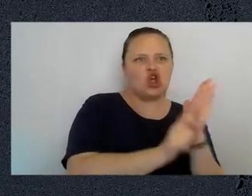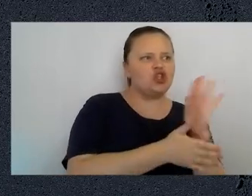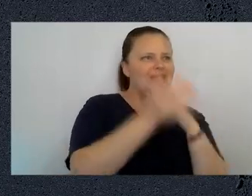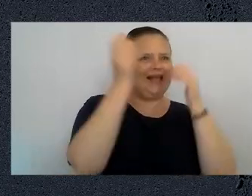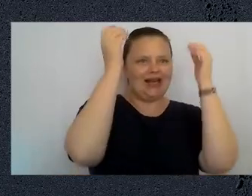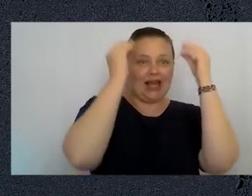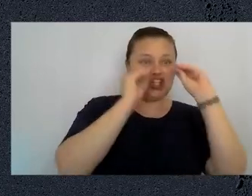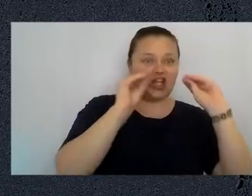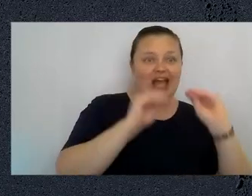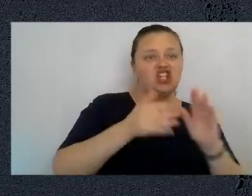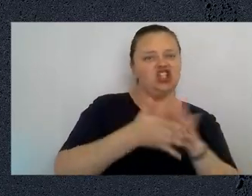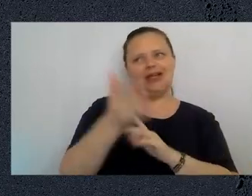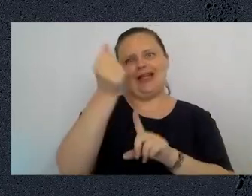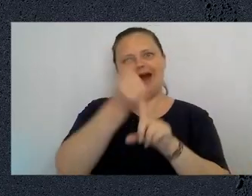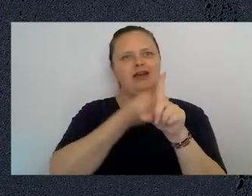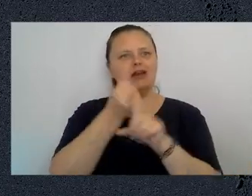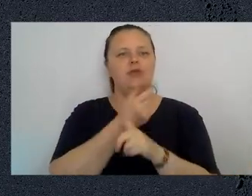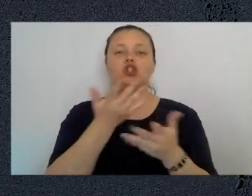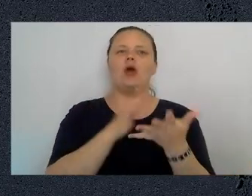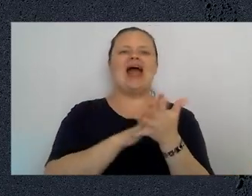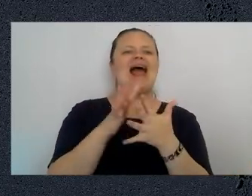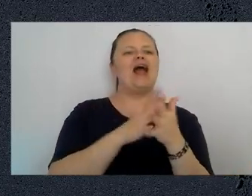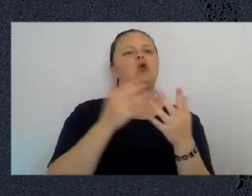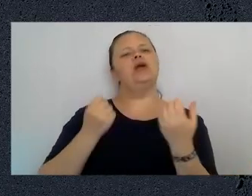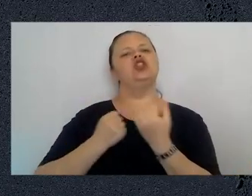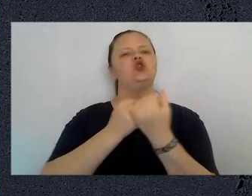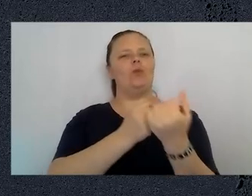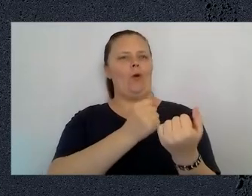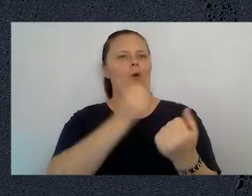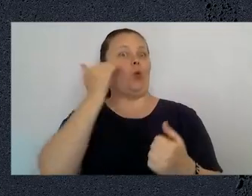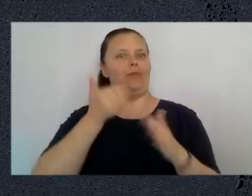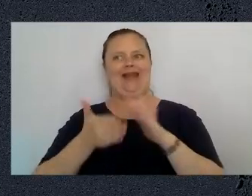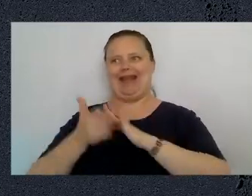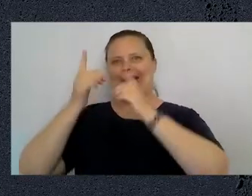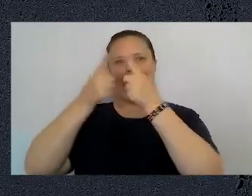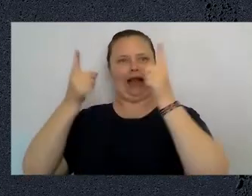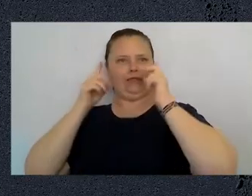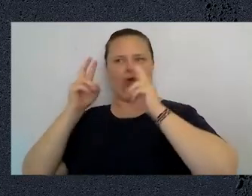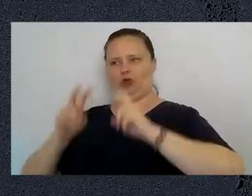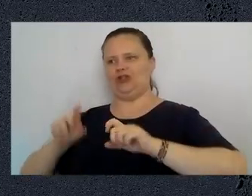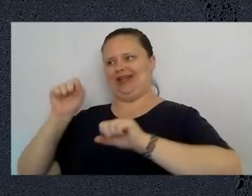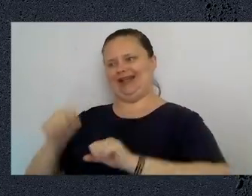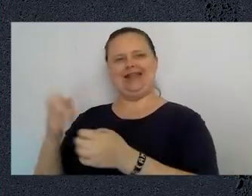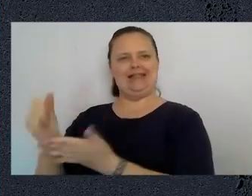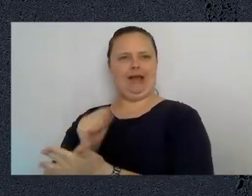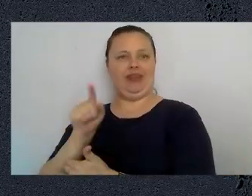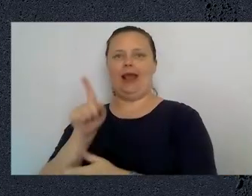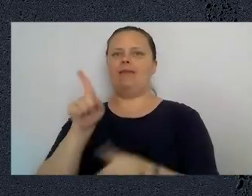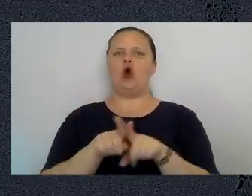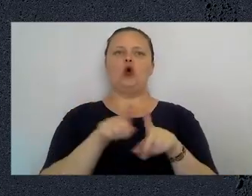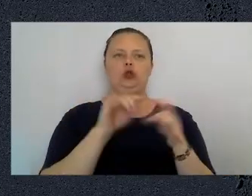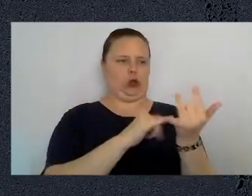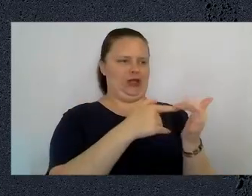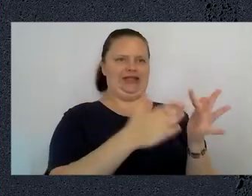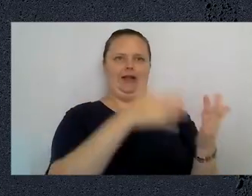how do we support women in academia and keep them there, but also have lots of women who are STEM qualified in lots of other jobs, because